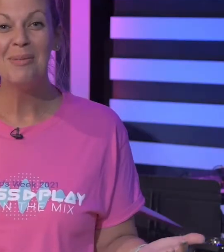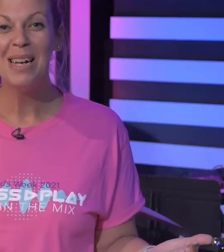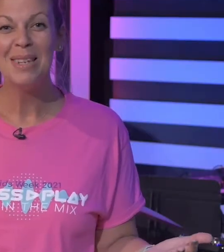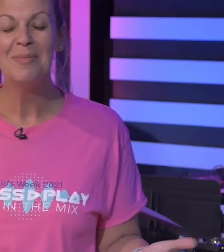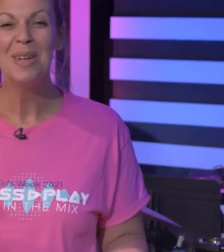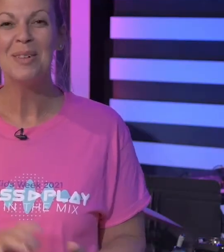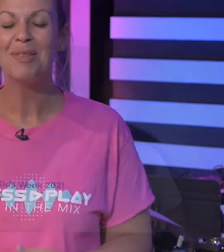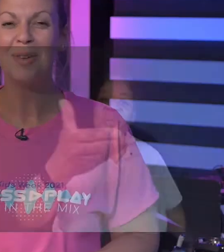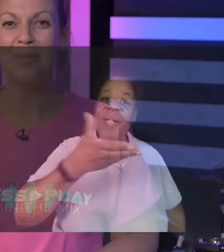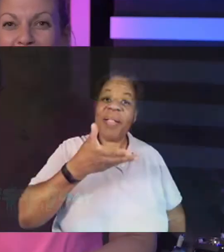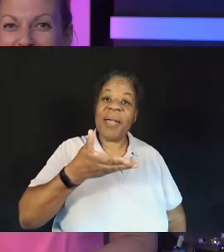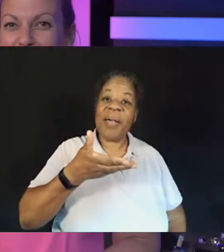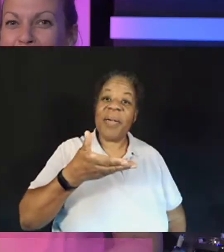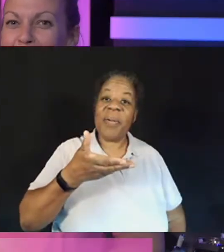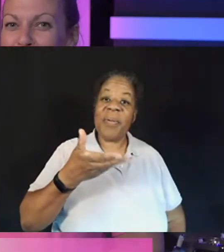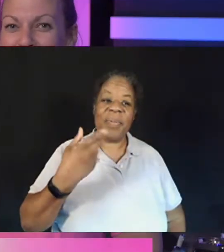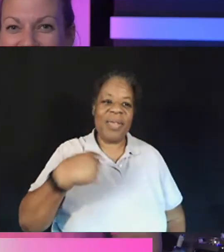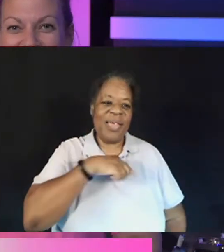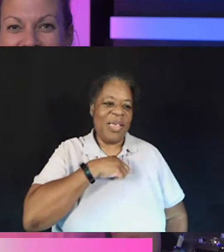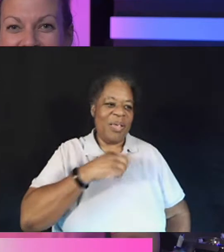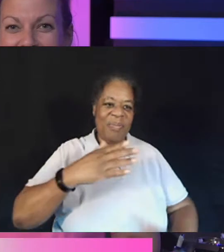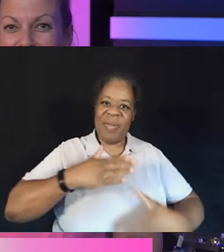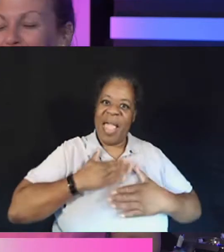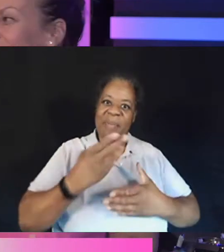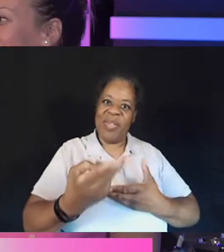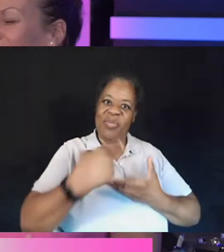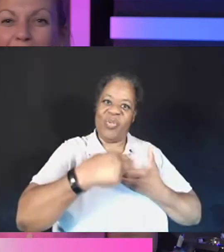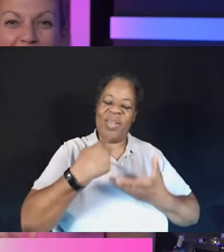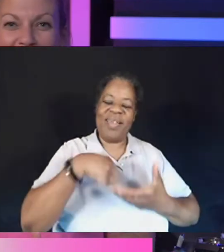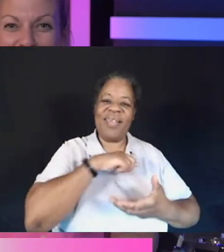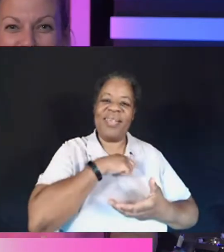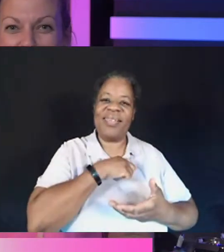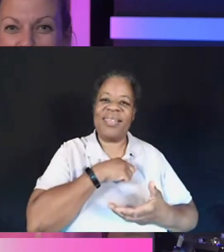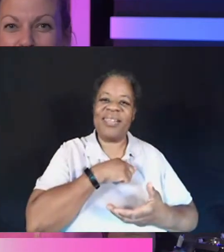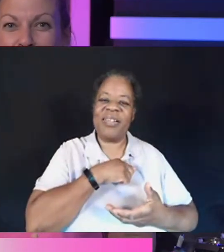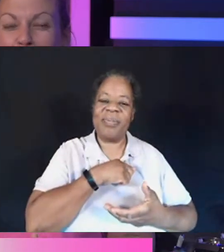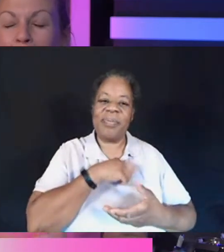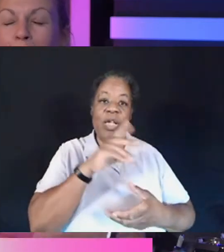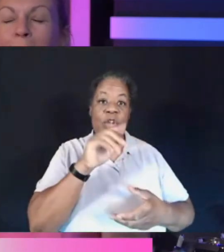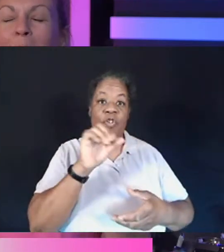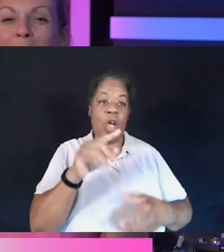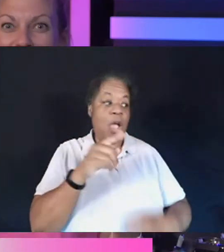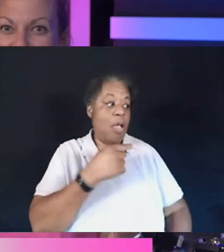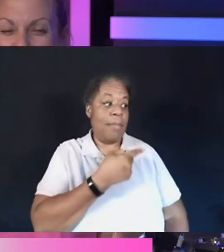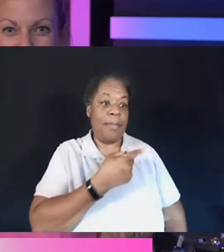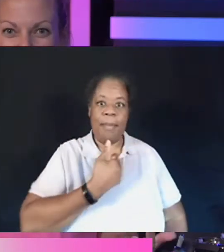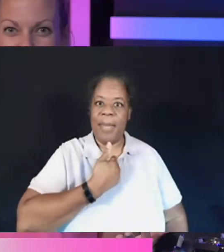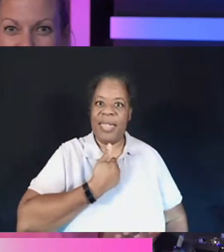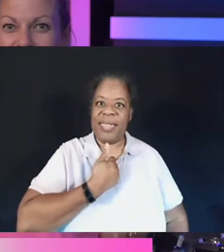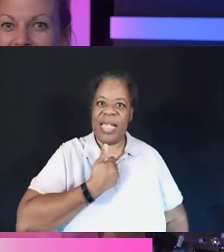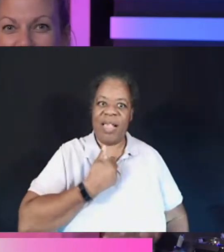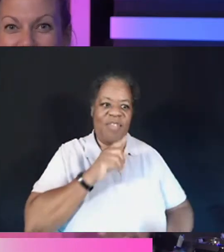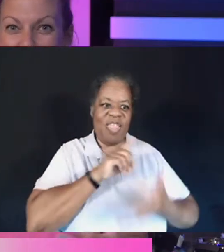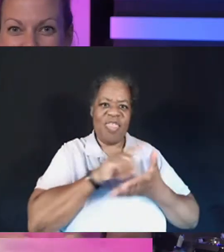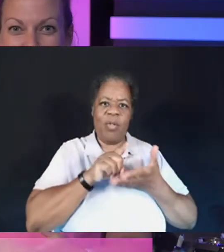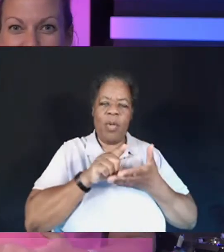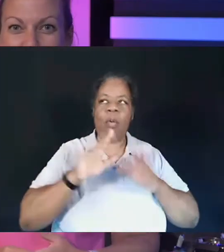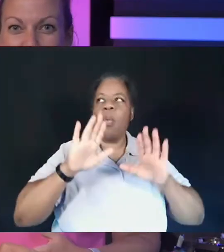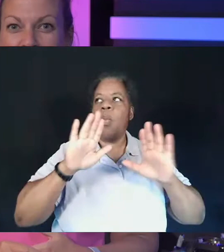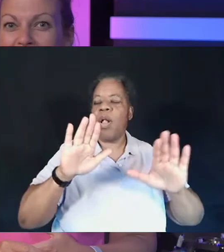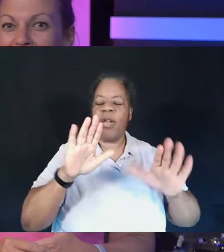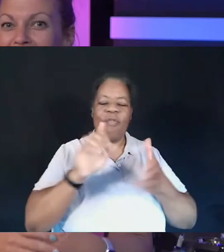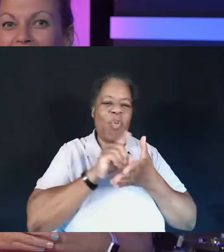Welcome, everyone. We are so glad that you are joining us. Dom and I just came off an amazing week at Kids